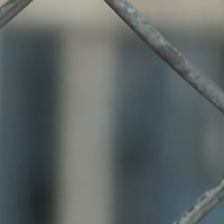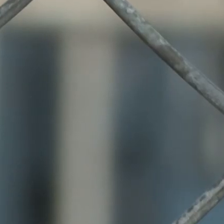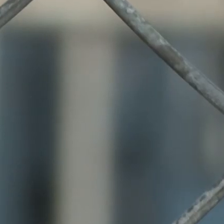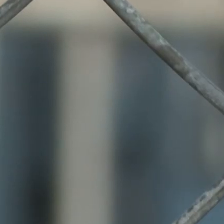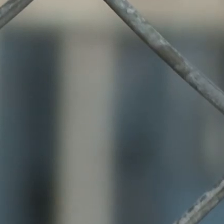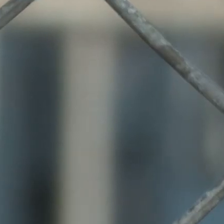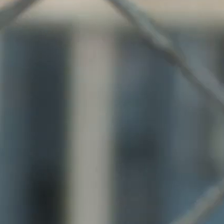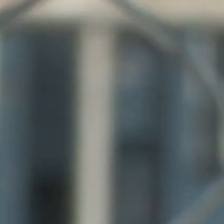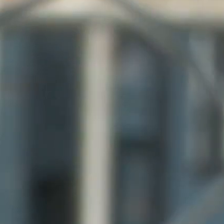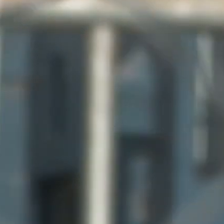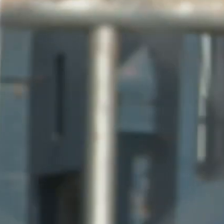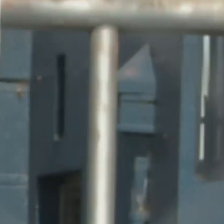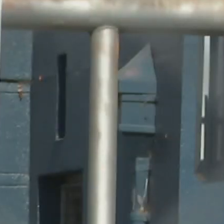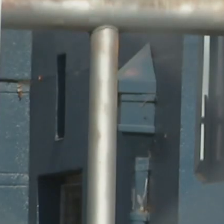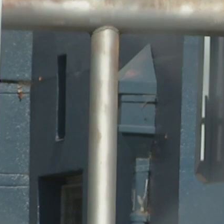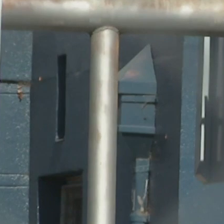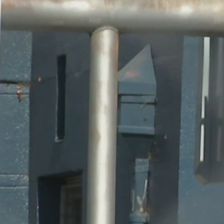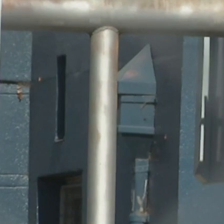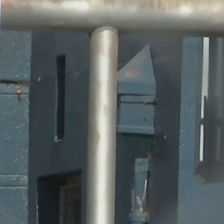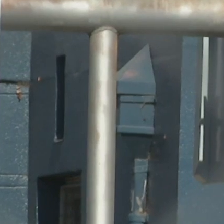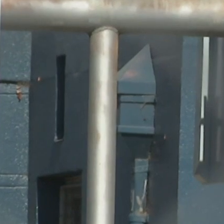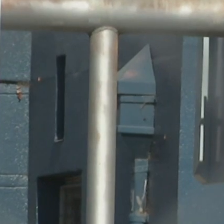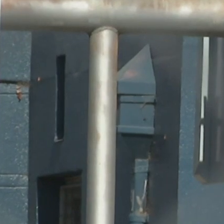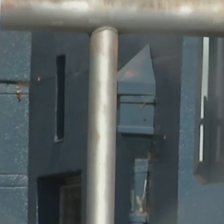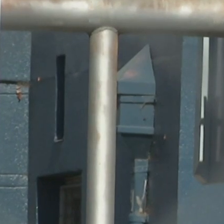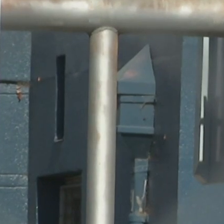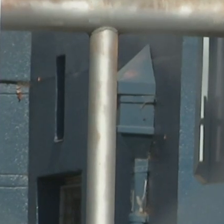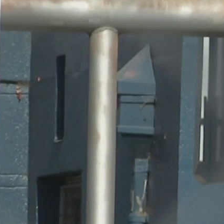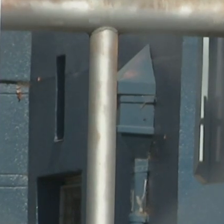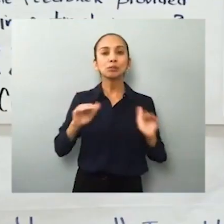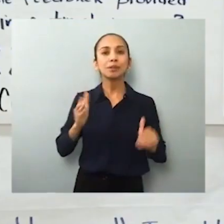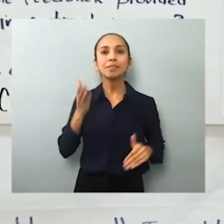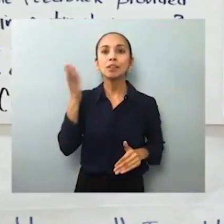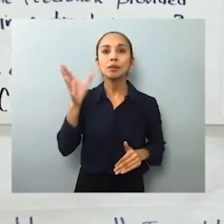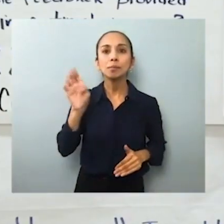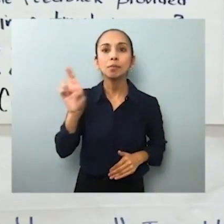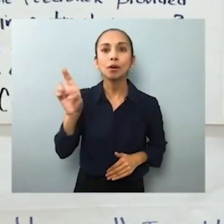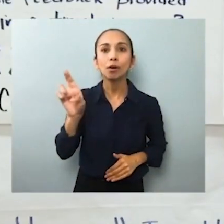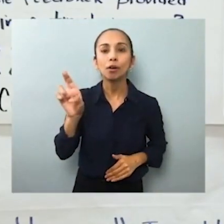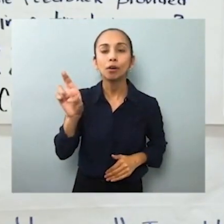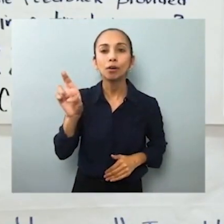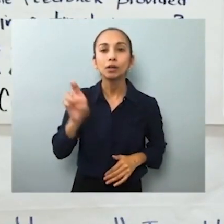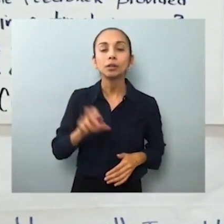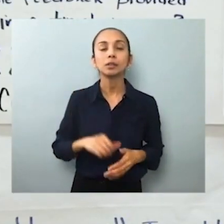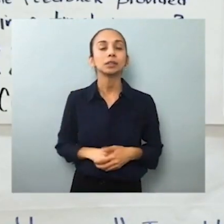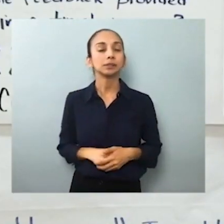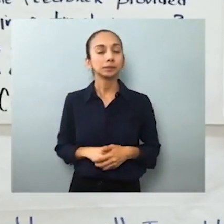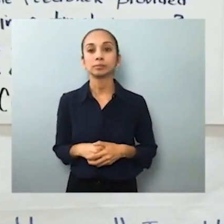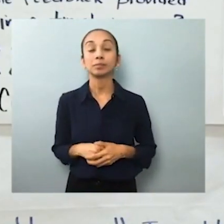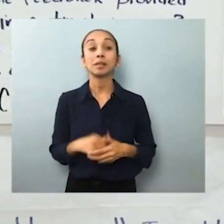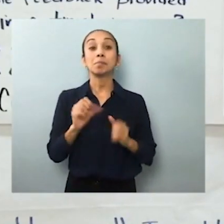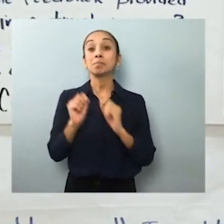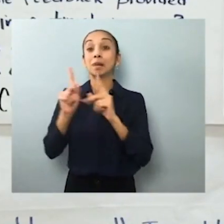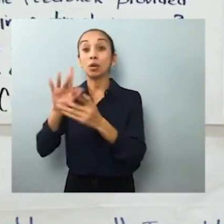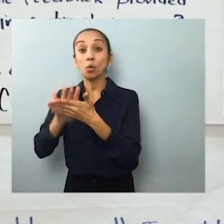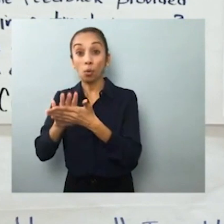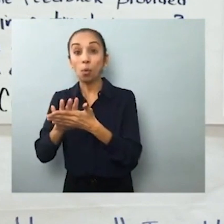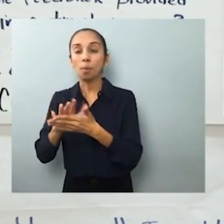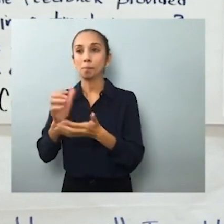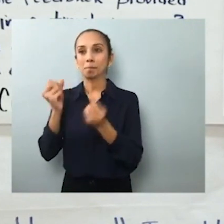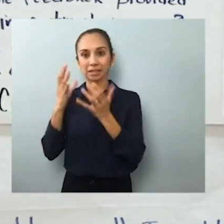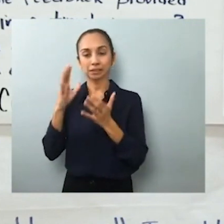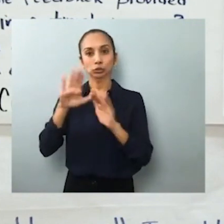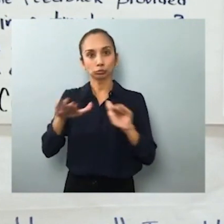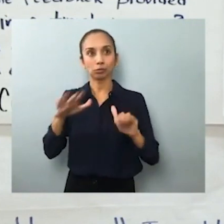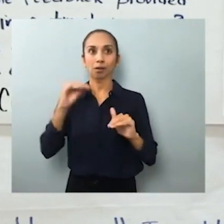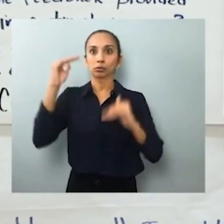including Los Angeles, it will be in the form of distance learning. Reopening schools will significantly increase the interaction between children and adults